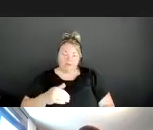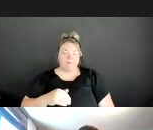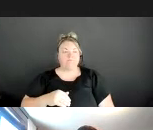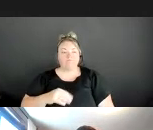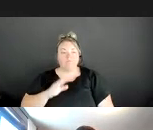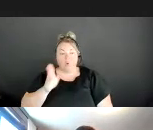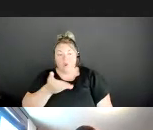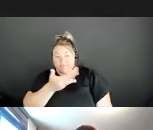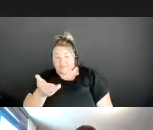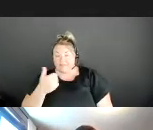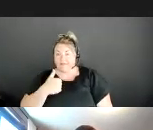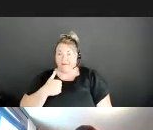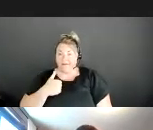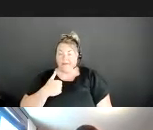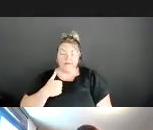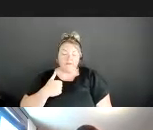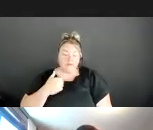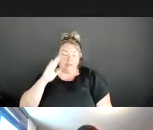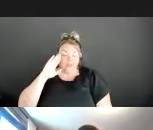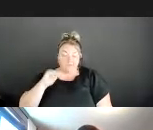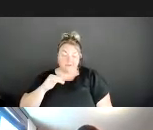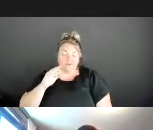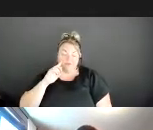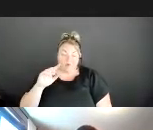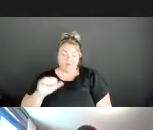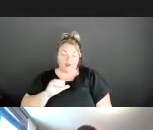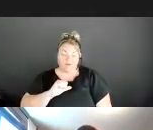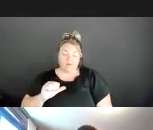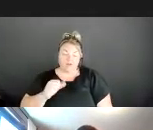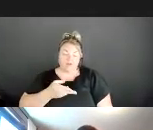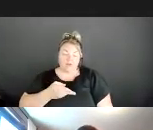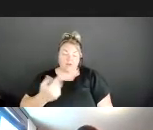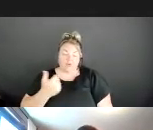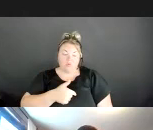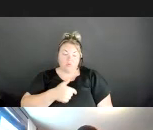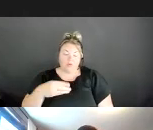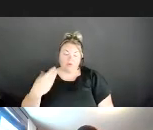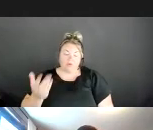have requirements and expectations of practice to ensure you receive the best services.